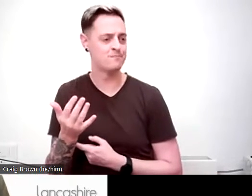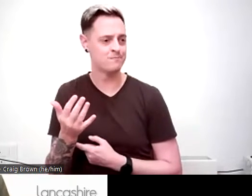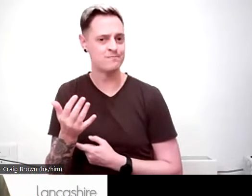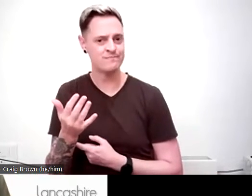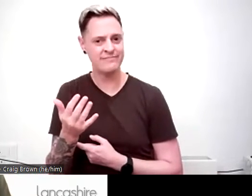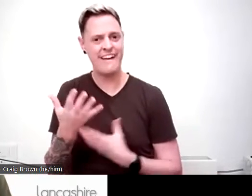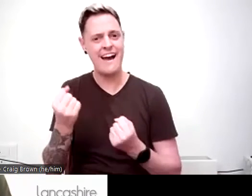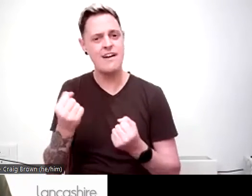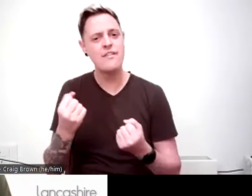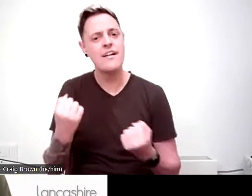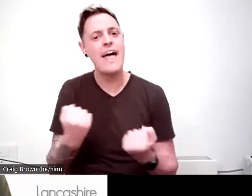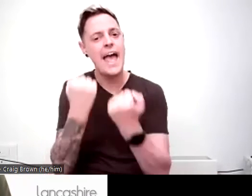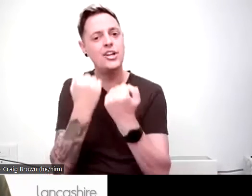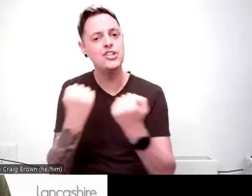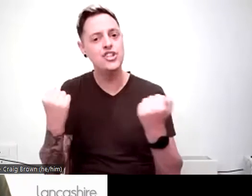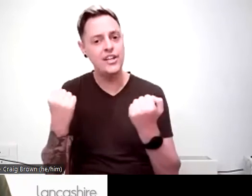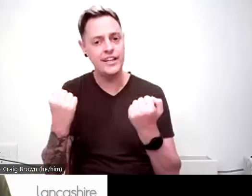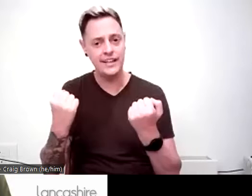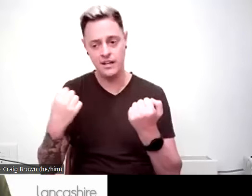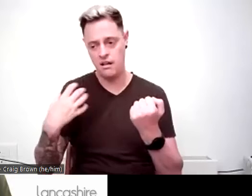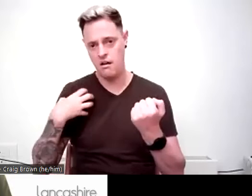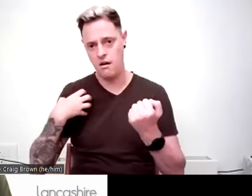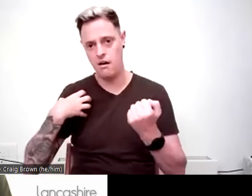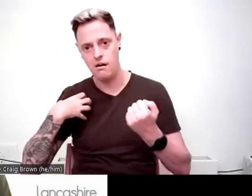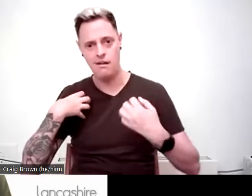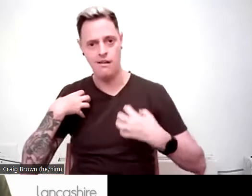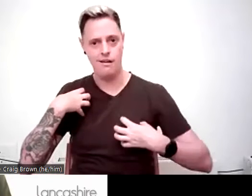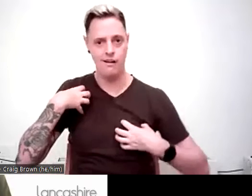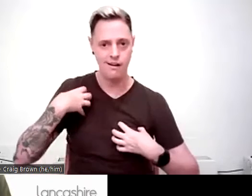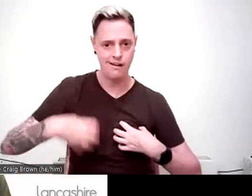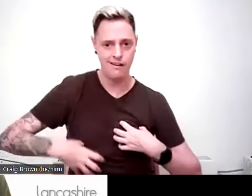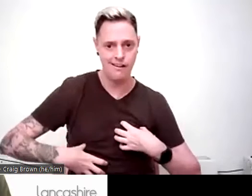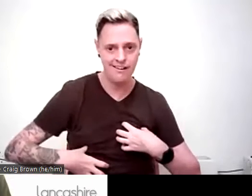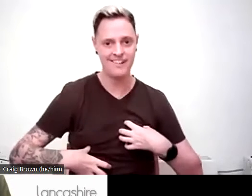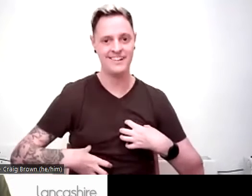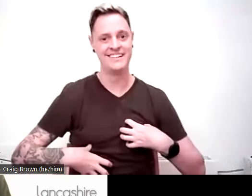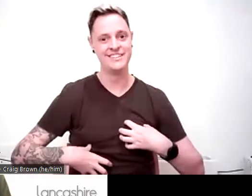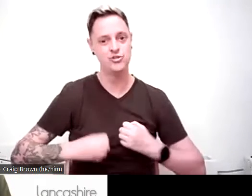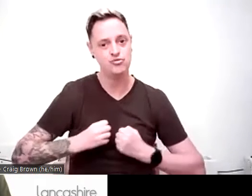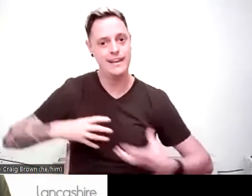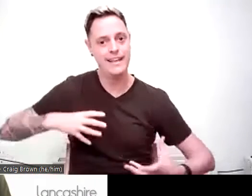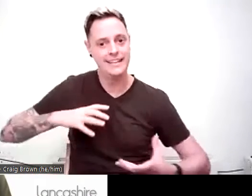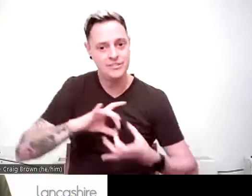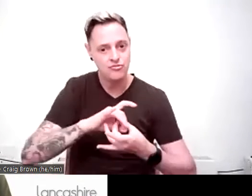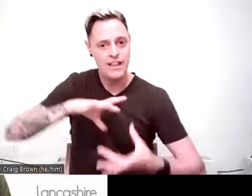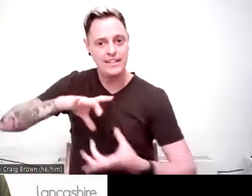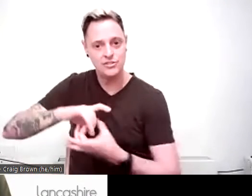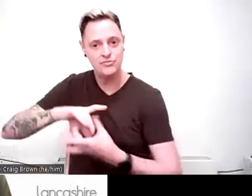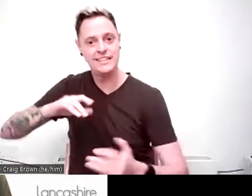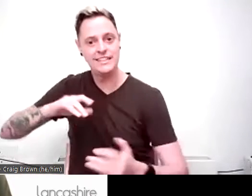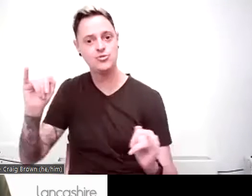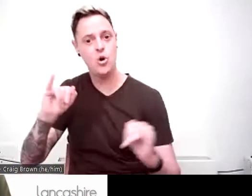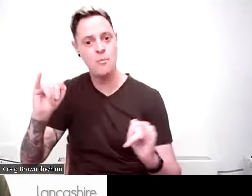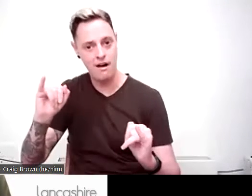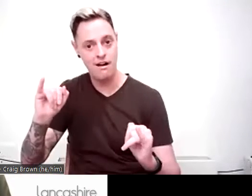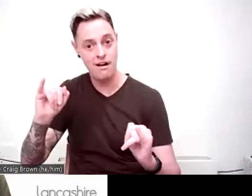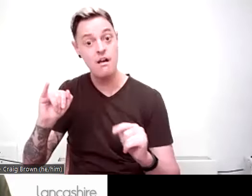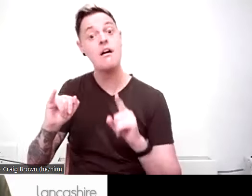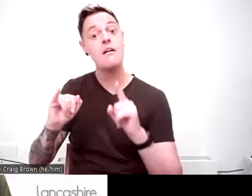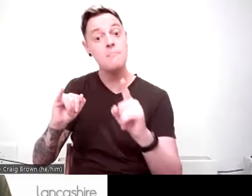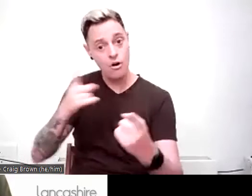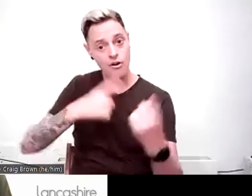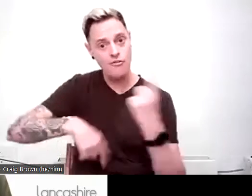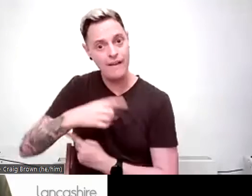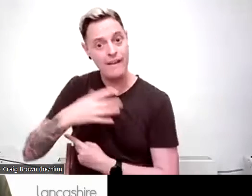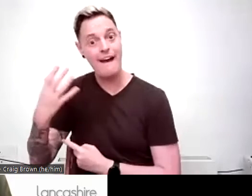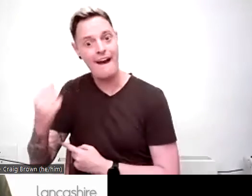energies and maybe releasing some traumas, and we need to have an understanding of that. And the likelihood of that happening increases when